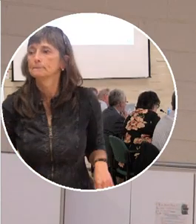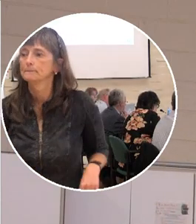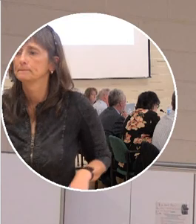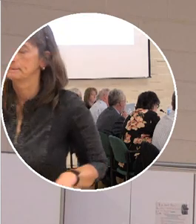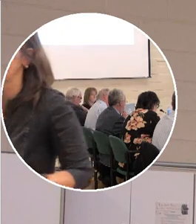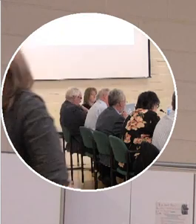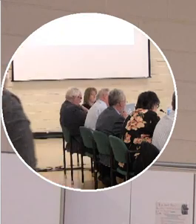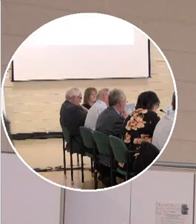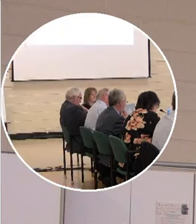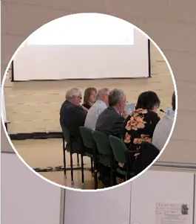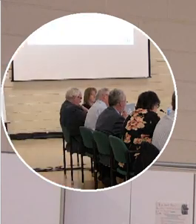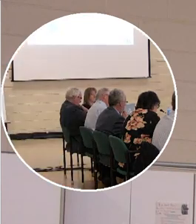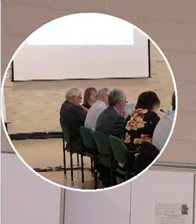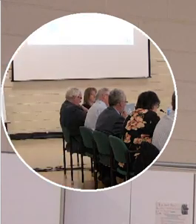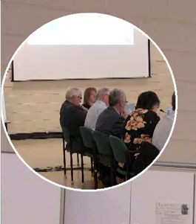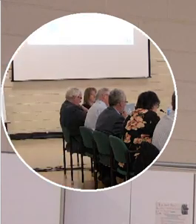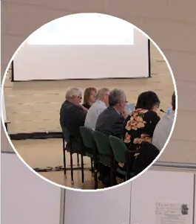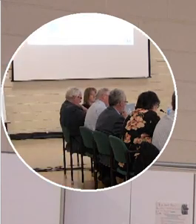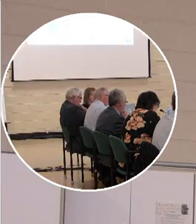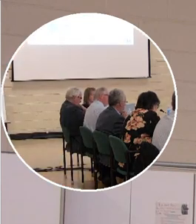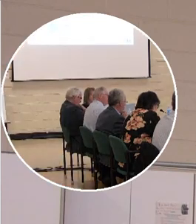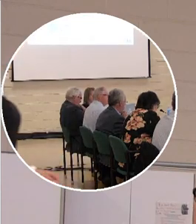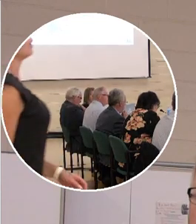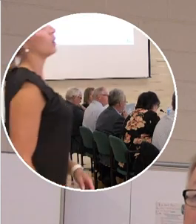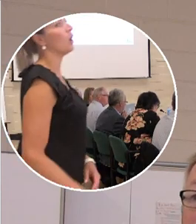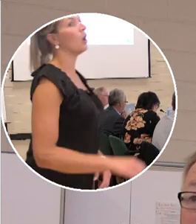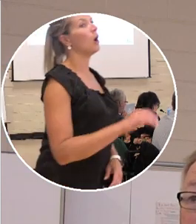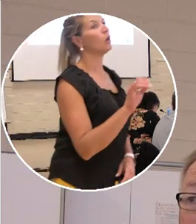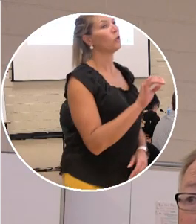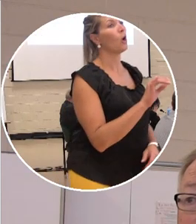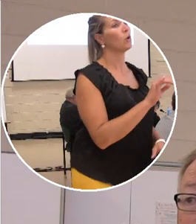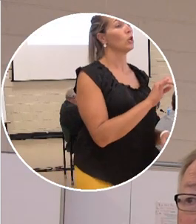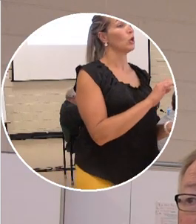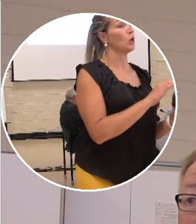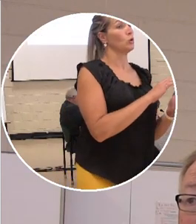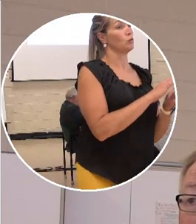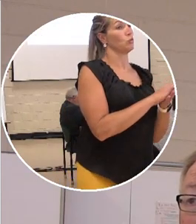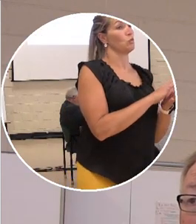difficult to be a member of a school council and be a member of this board at the same time.